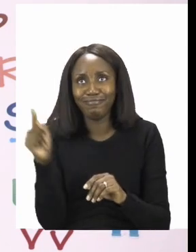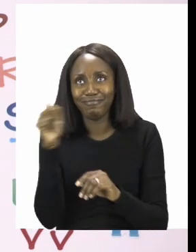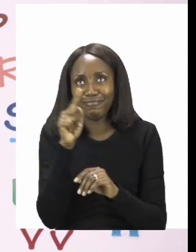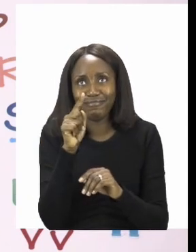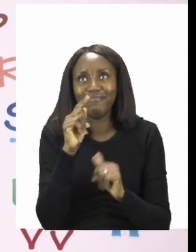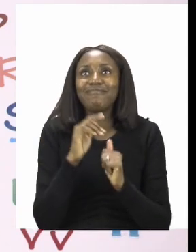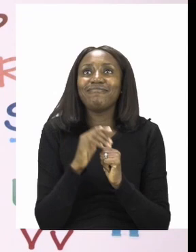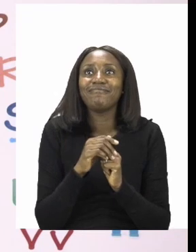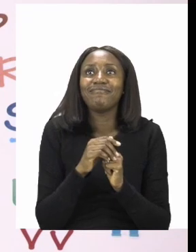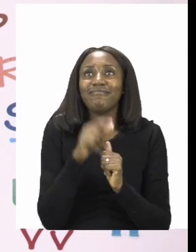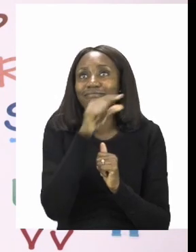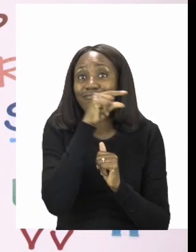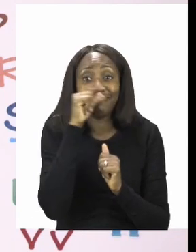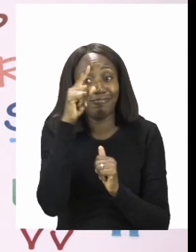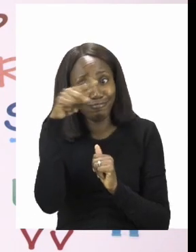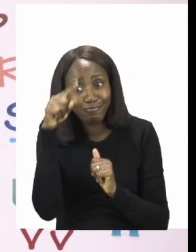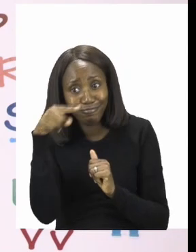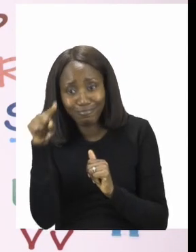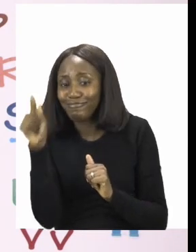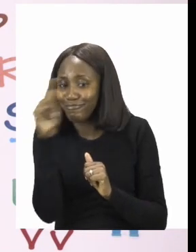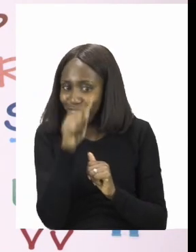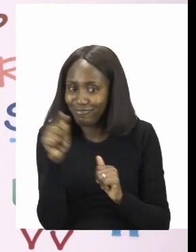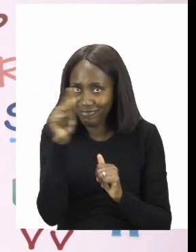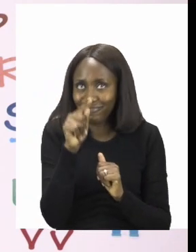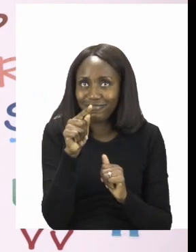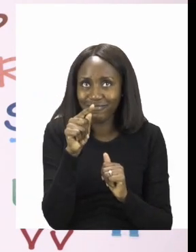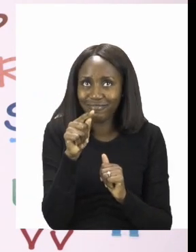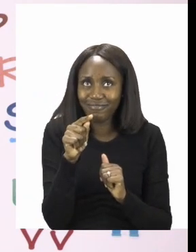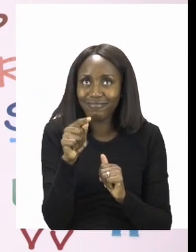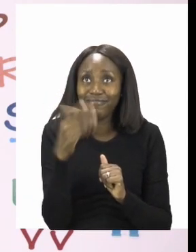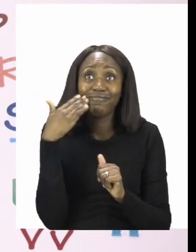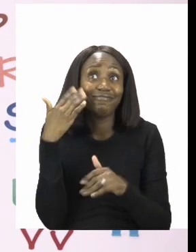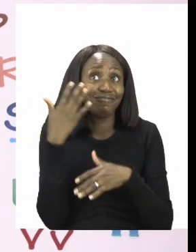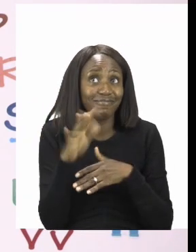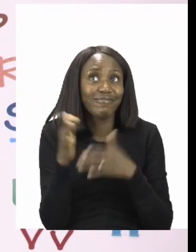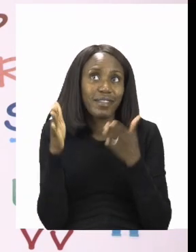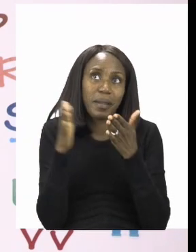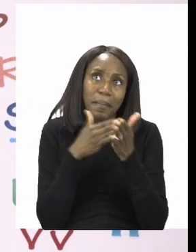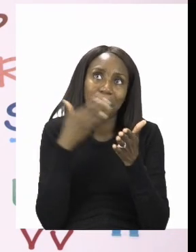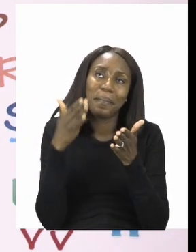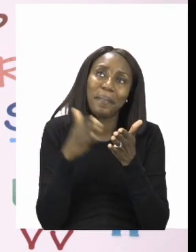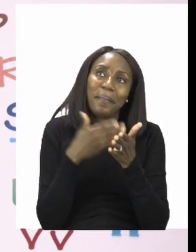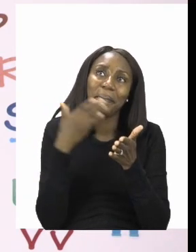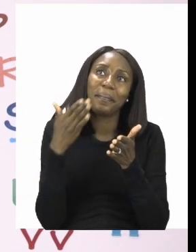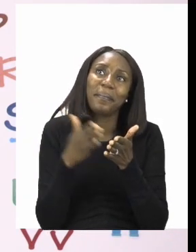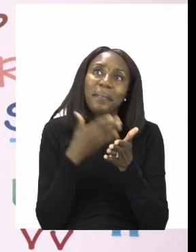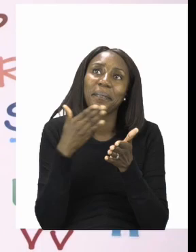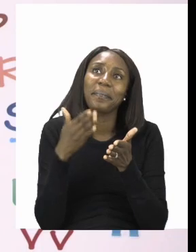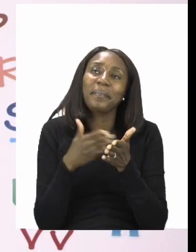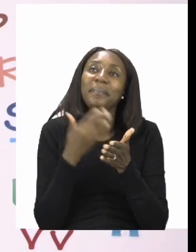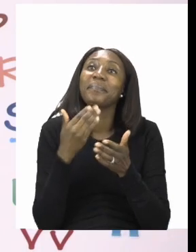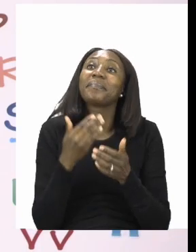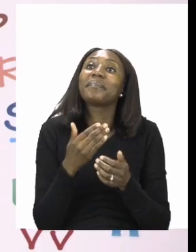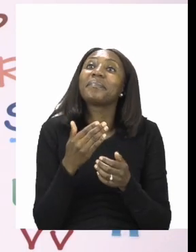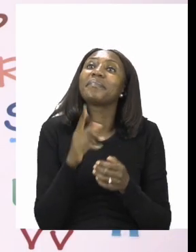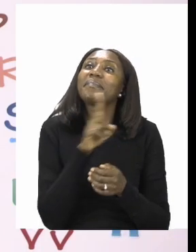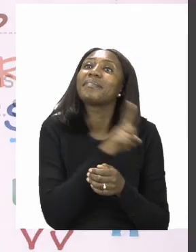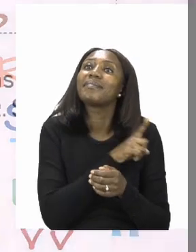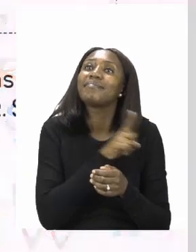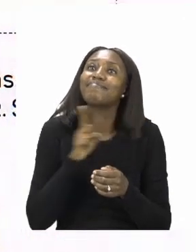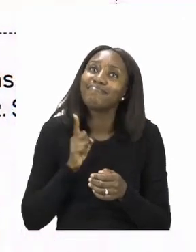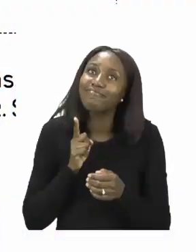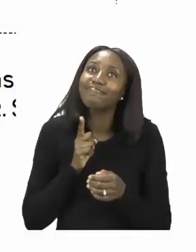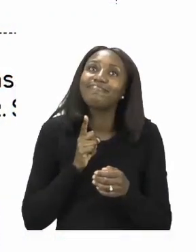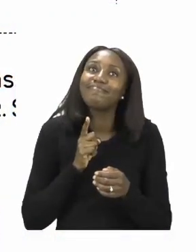Then, when you are done, you can move on to the last exercise for today's lesson on page